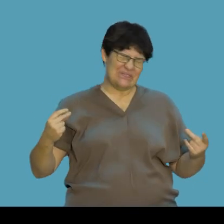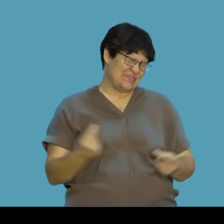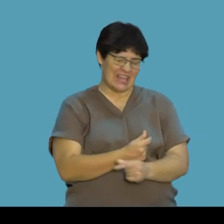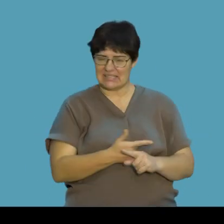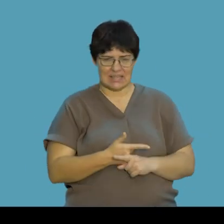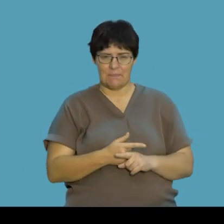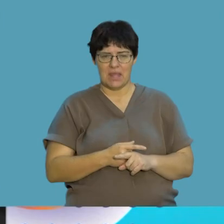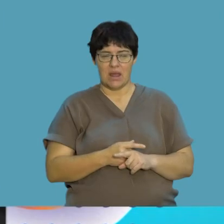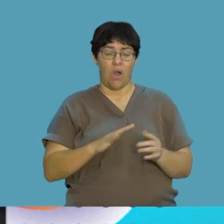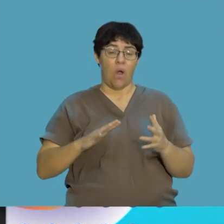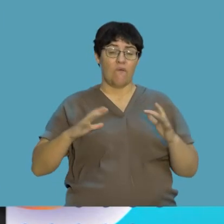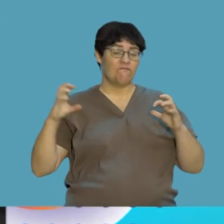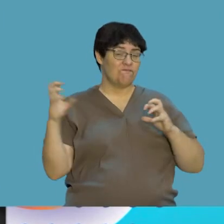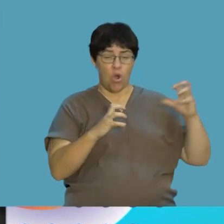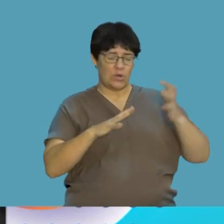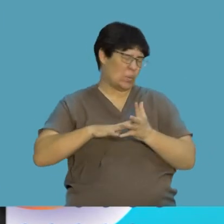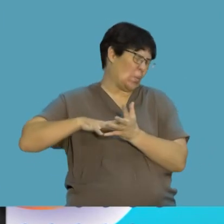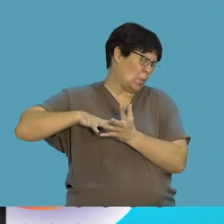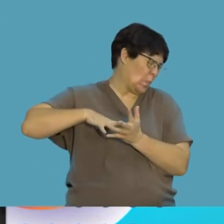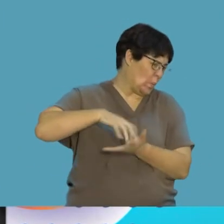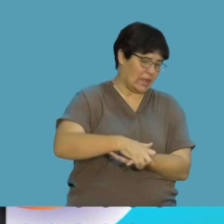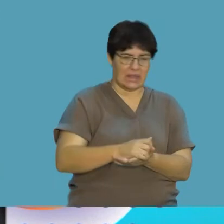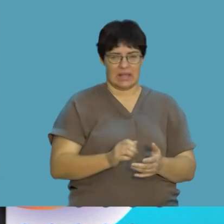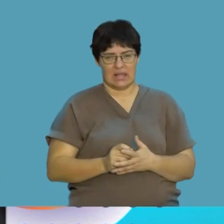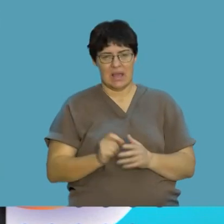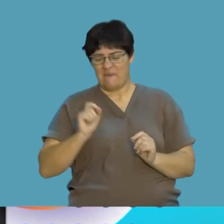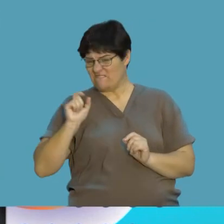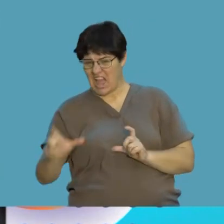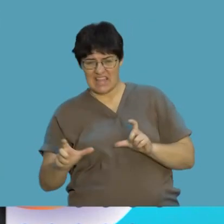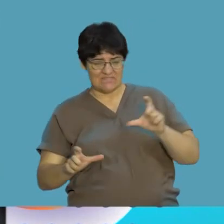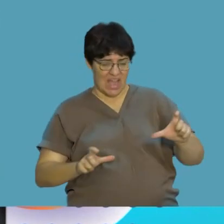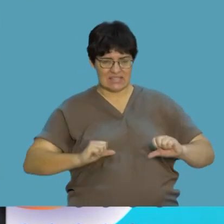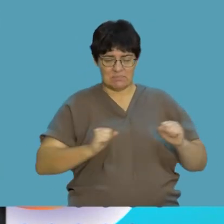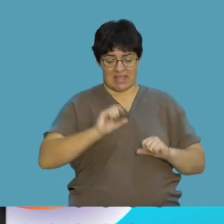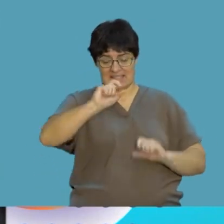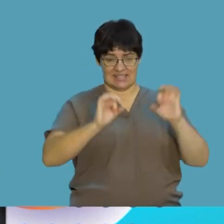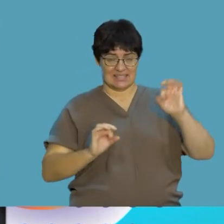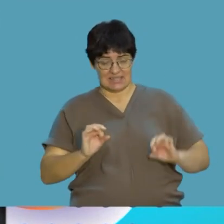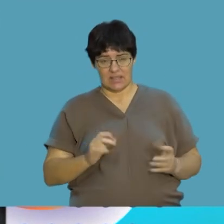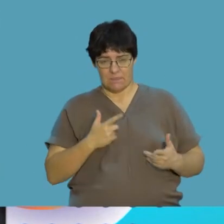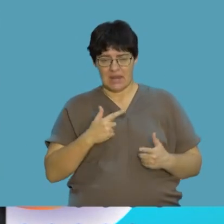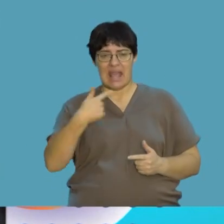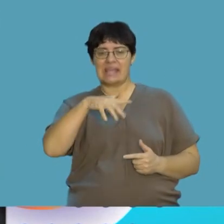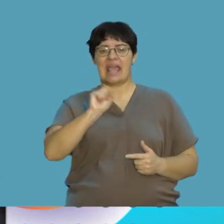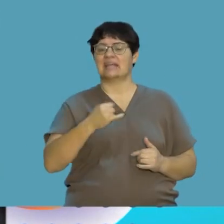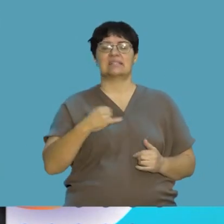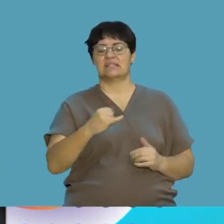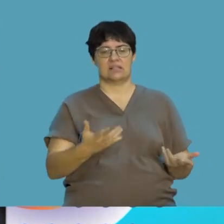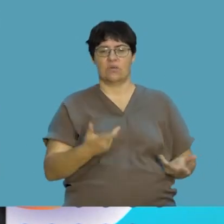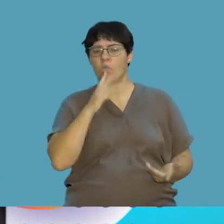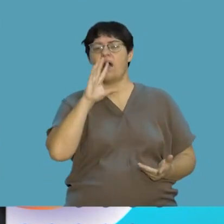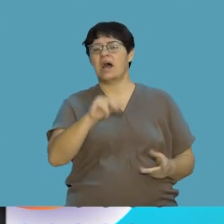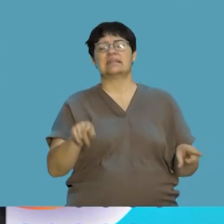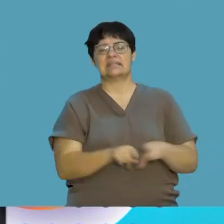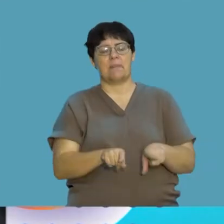weaker, okay? The spaces are bigger, meaning that the substance is still a gas. So we're still asking the same thing about the properties